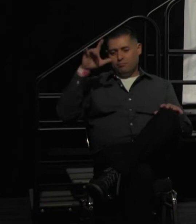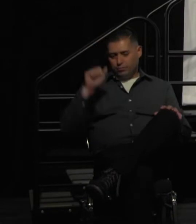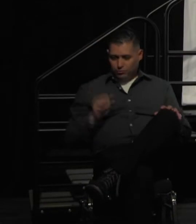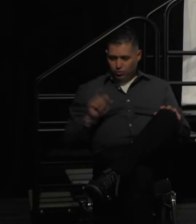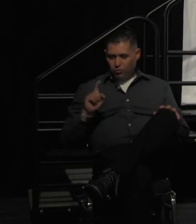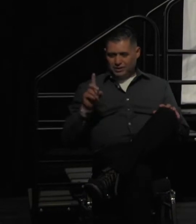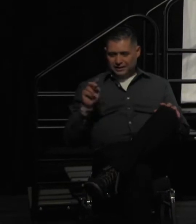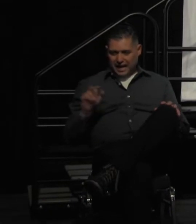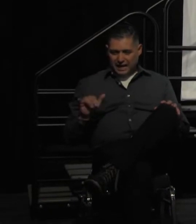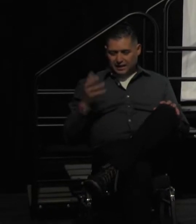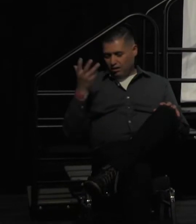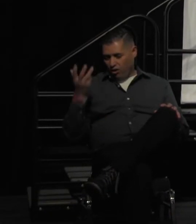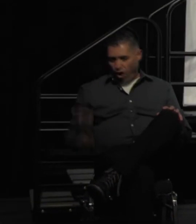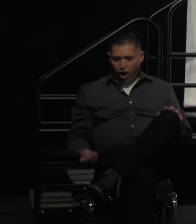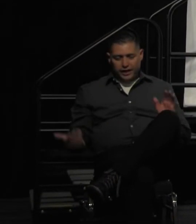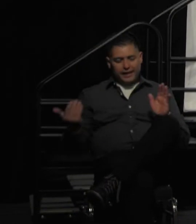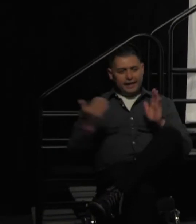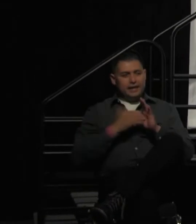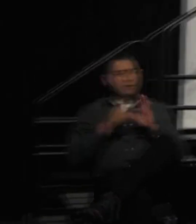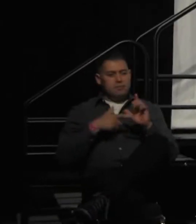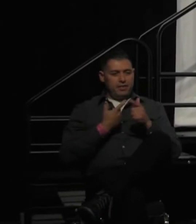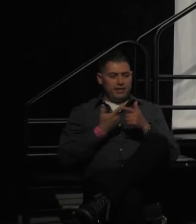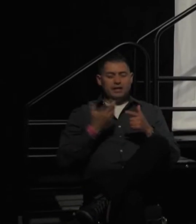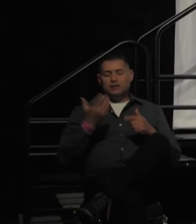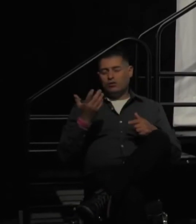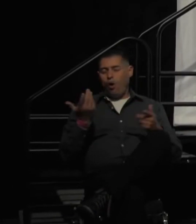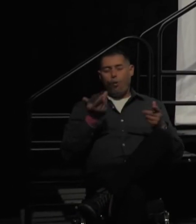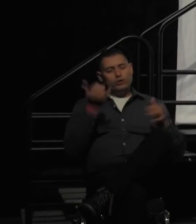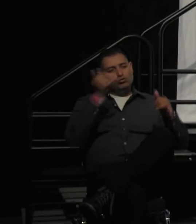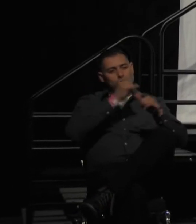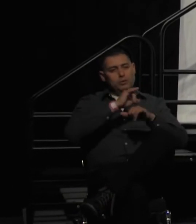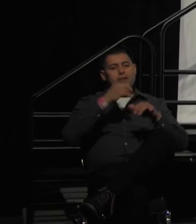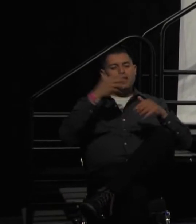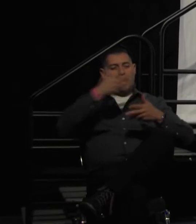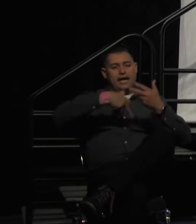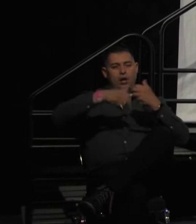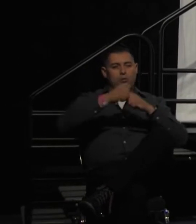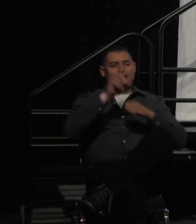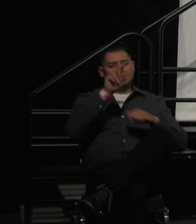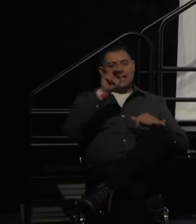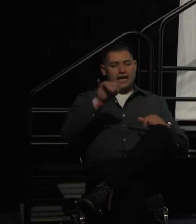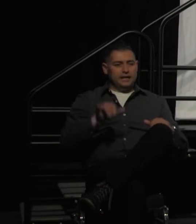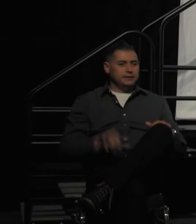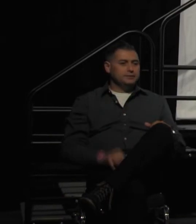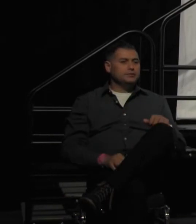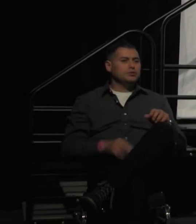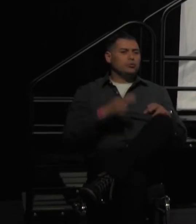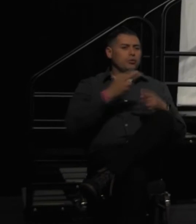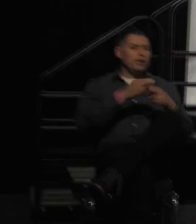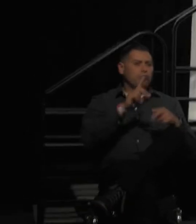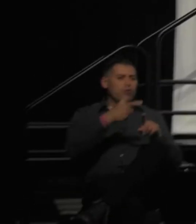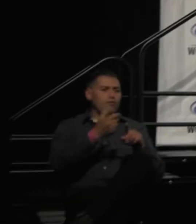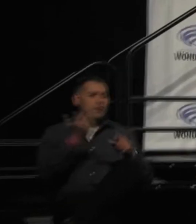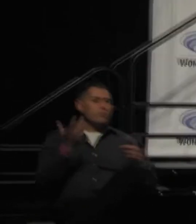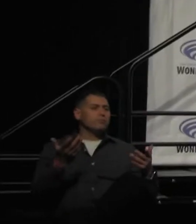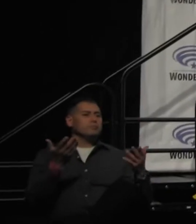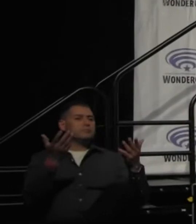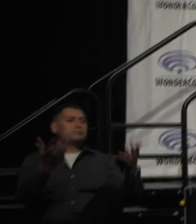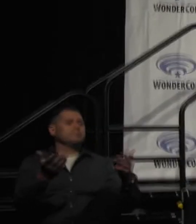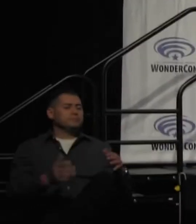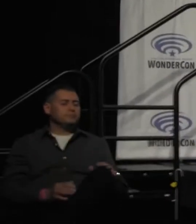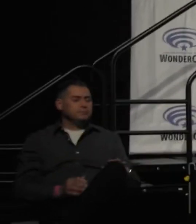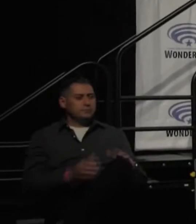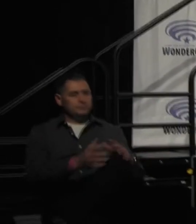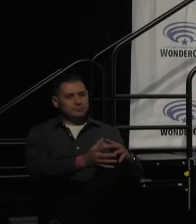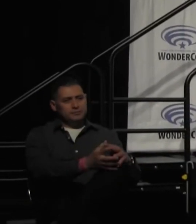Smart man. It was always a trip hanging out with him. Nice. All right, next question, your name and where you're from, and thanks for hanging with us. Everyone, thank you for